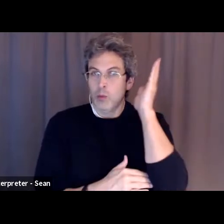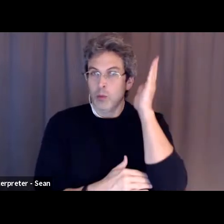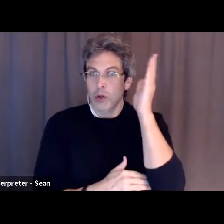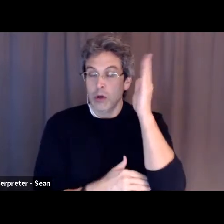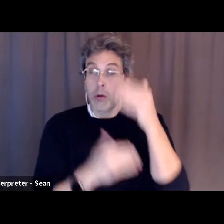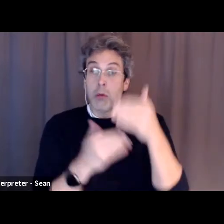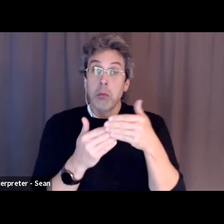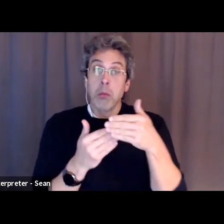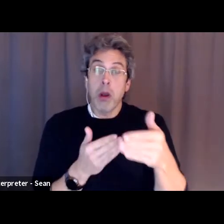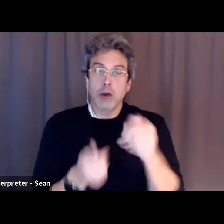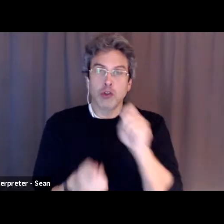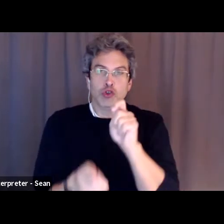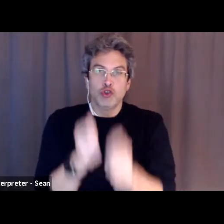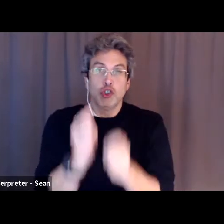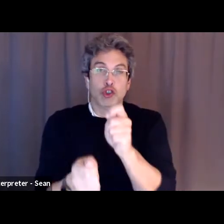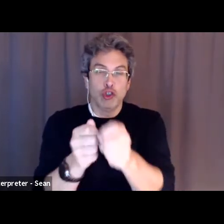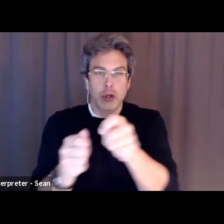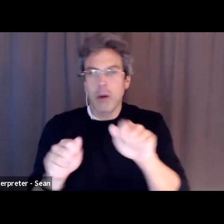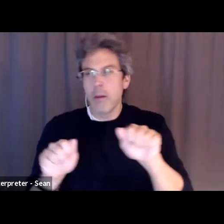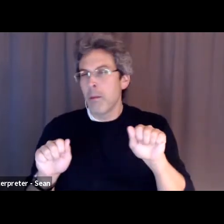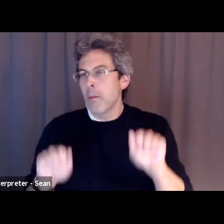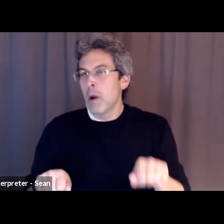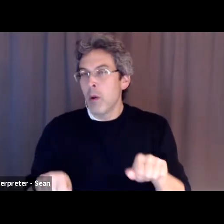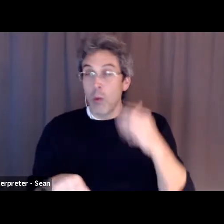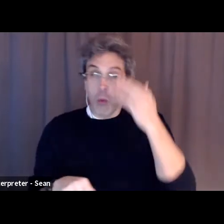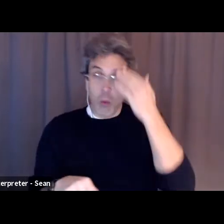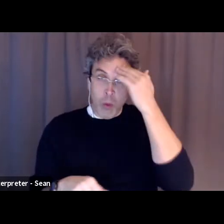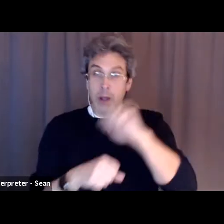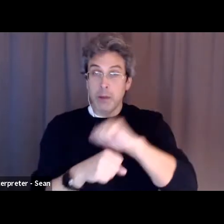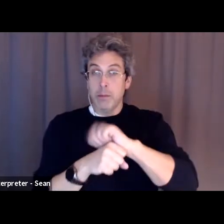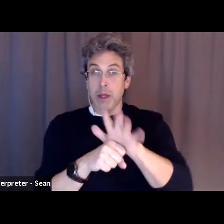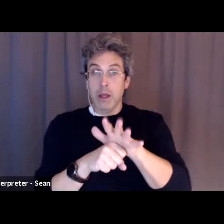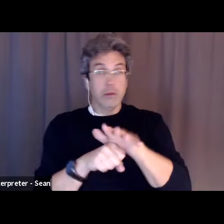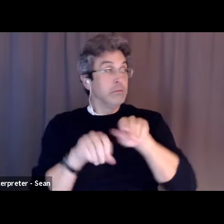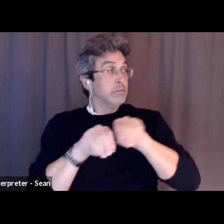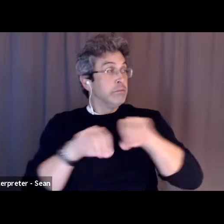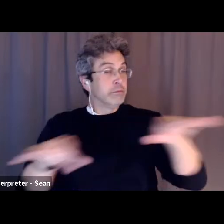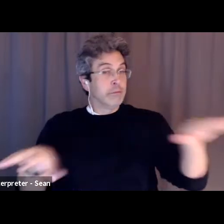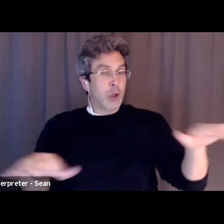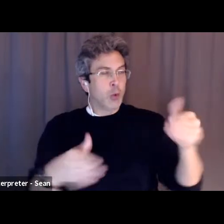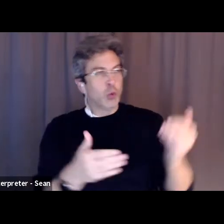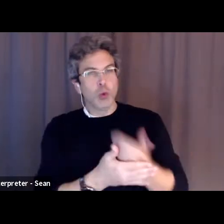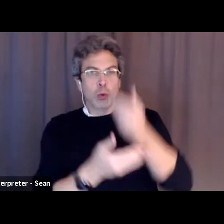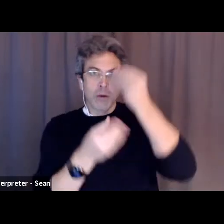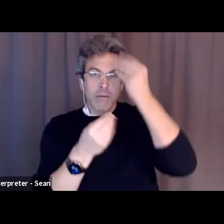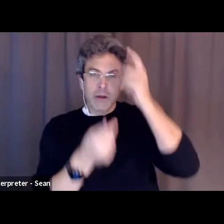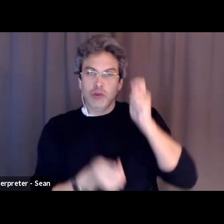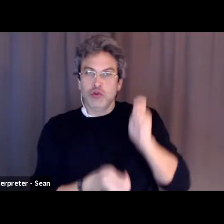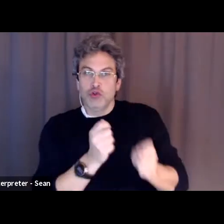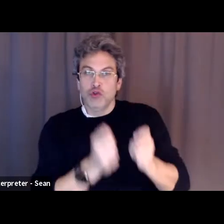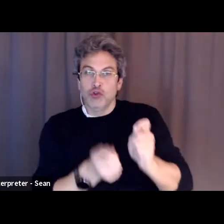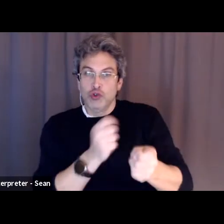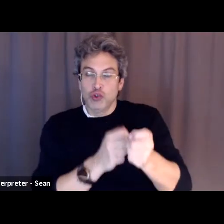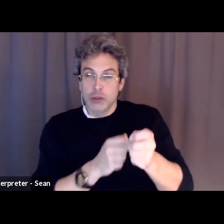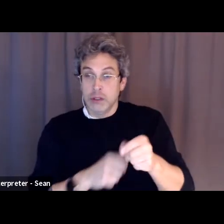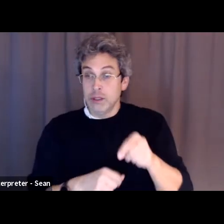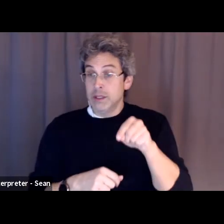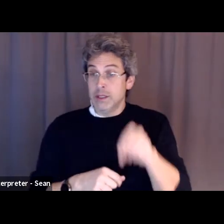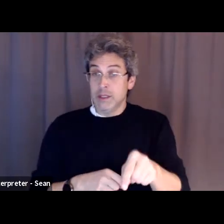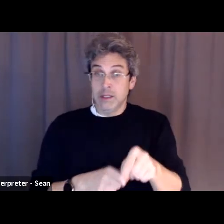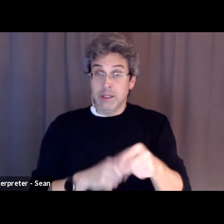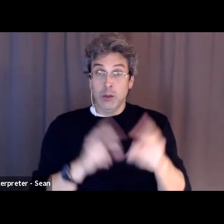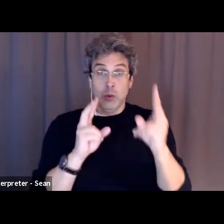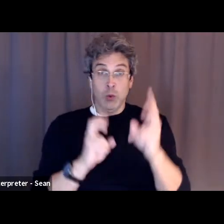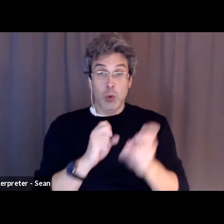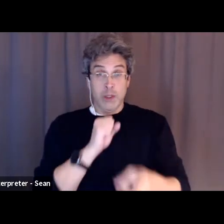depending on the course of the pandemic. This recording will be available for 7 days after this presentation